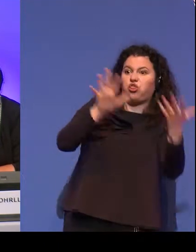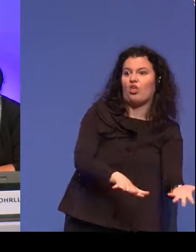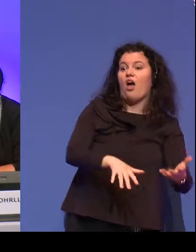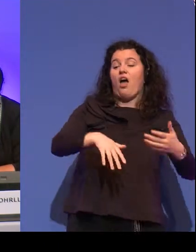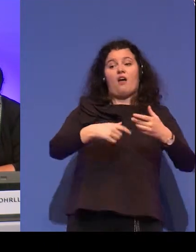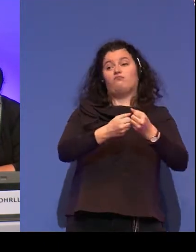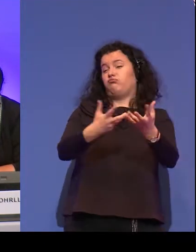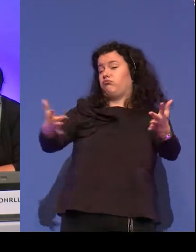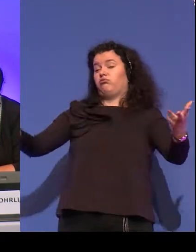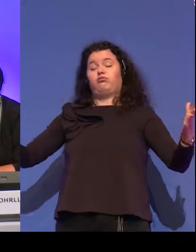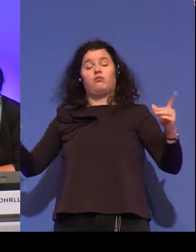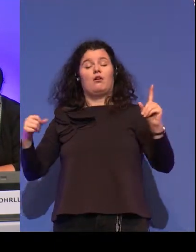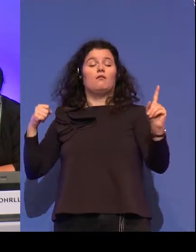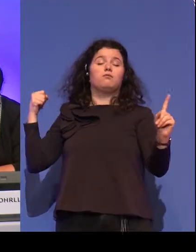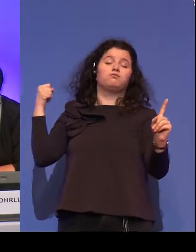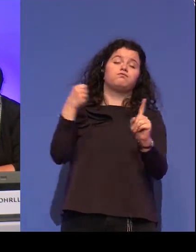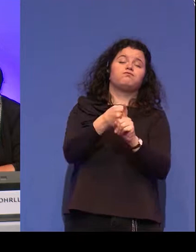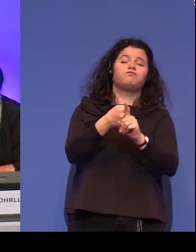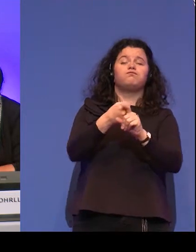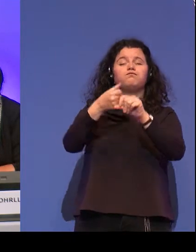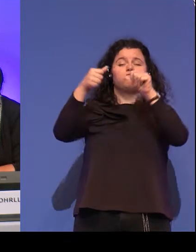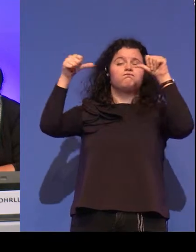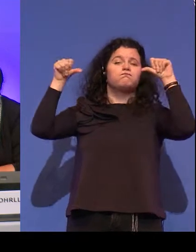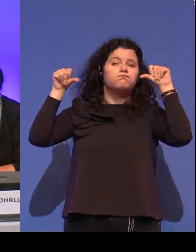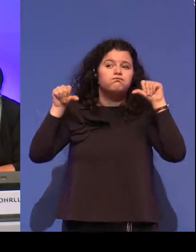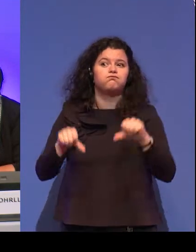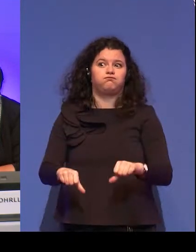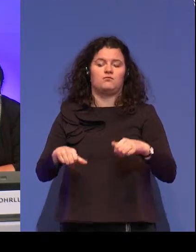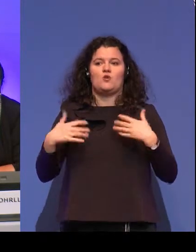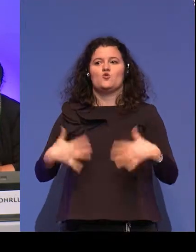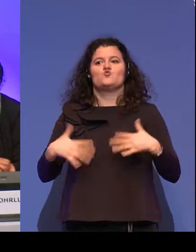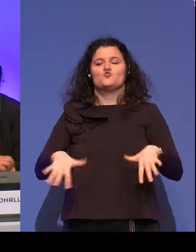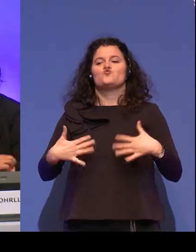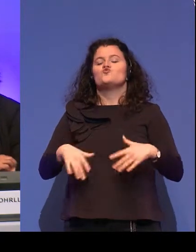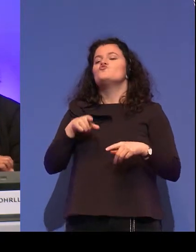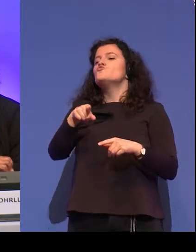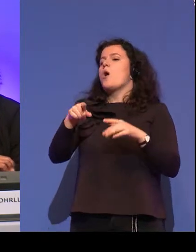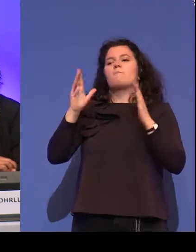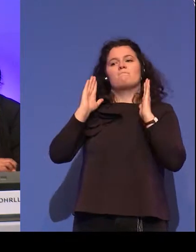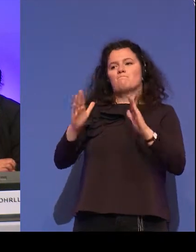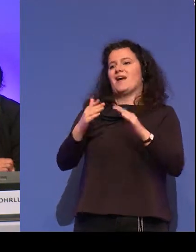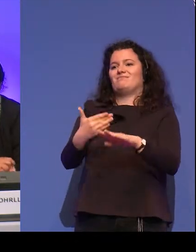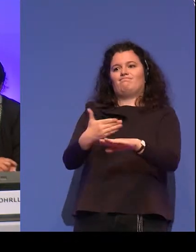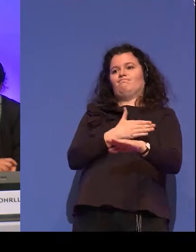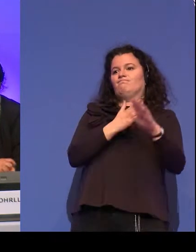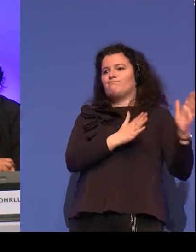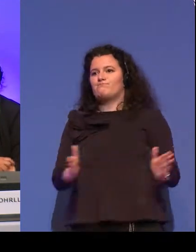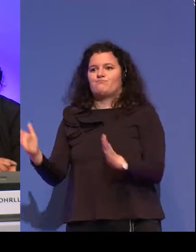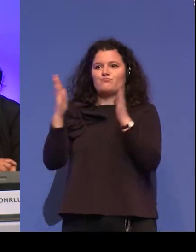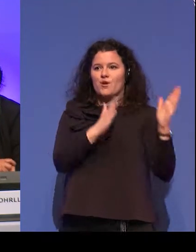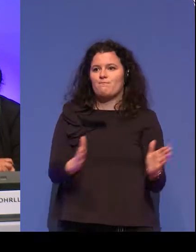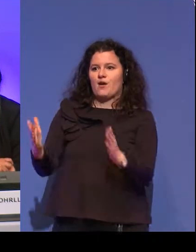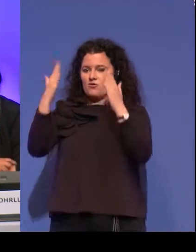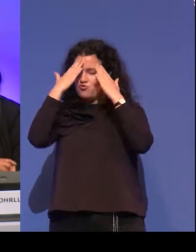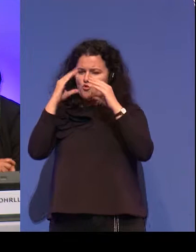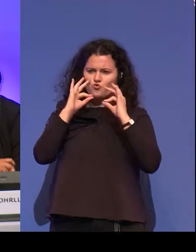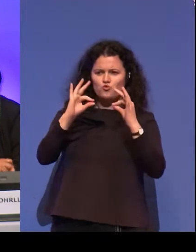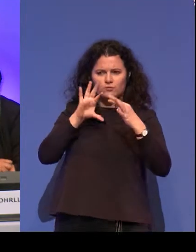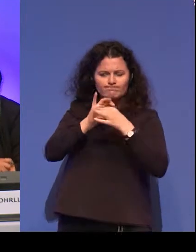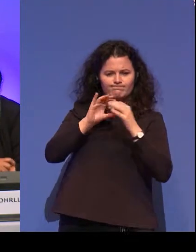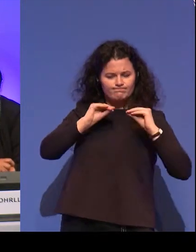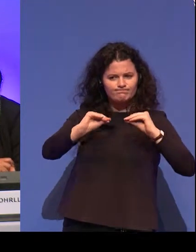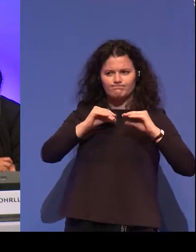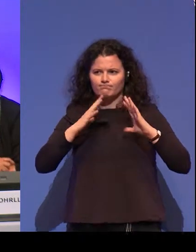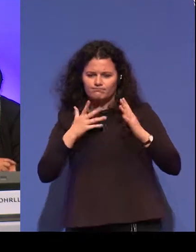understood the impact of it, and we would have been able to deliver the message, and the message would have been heard. So we have